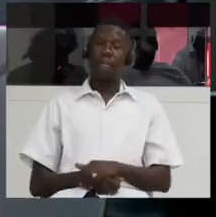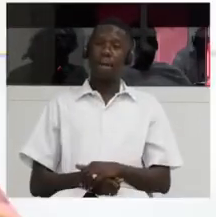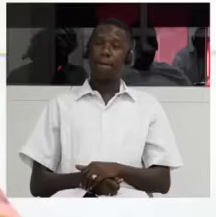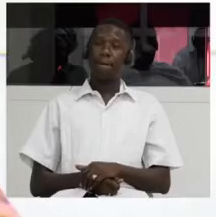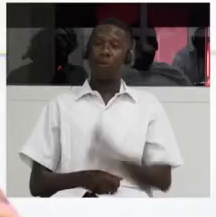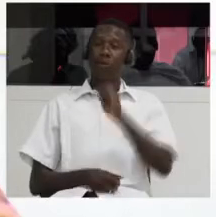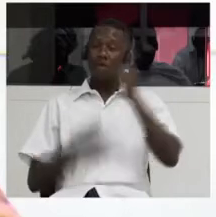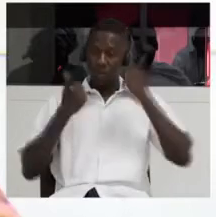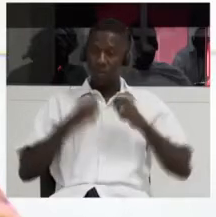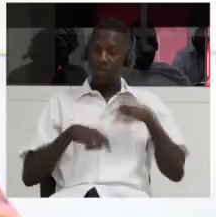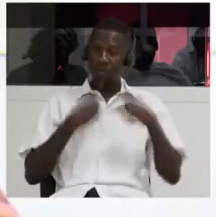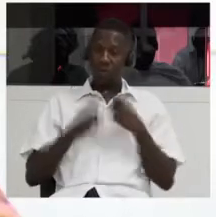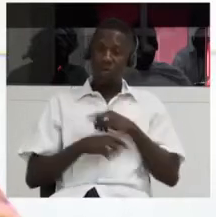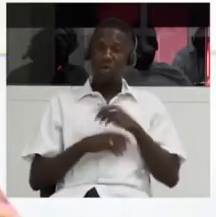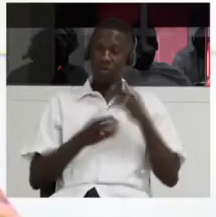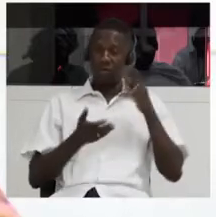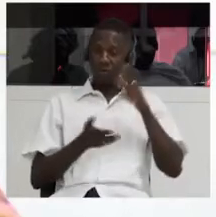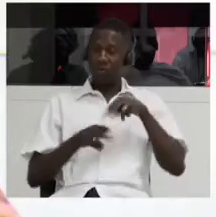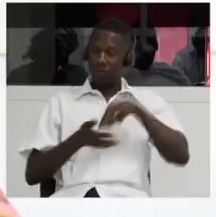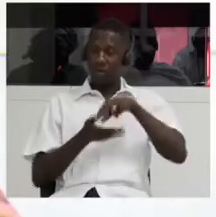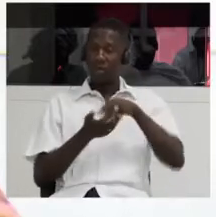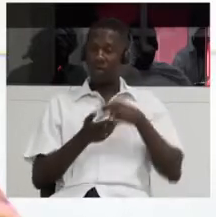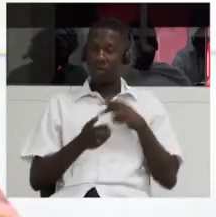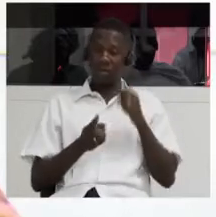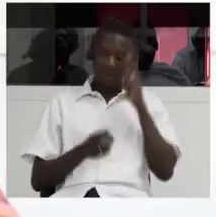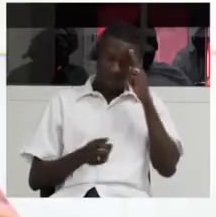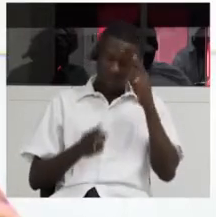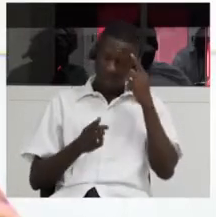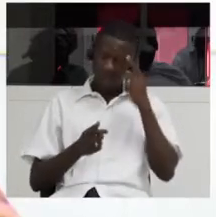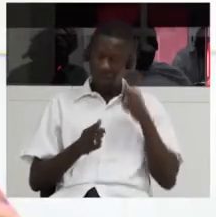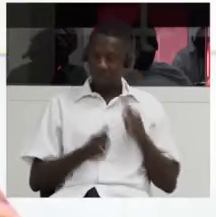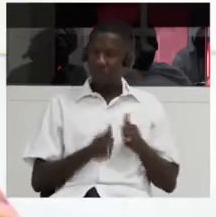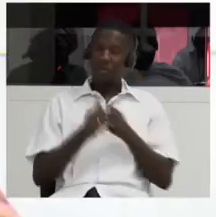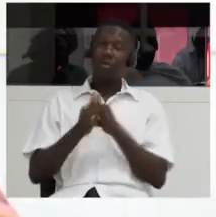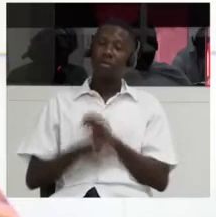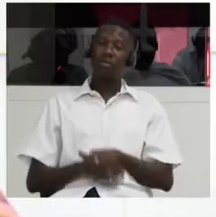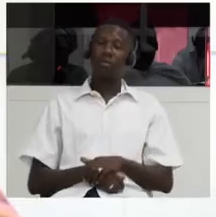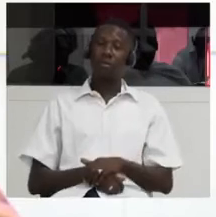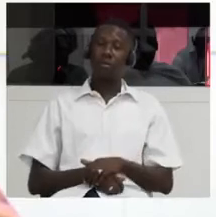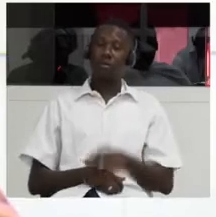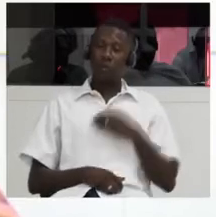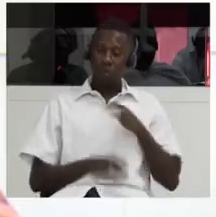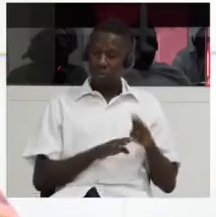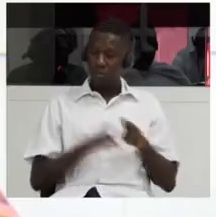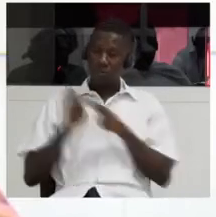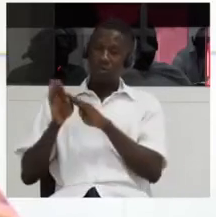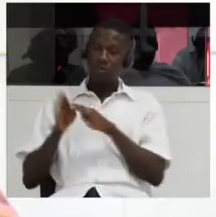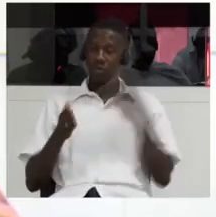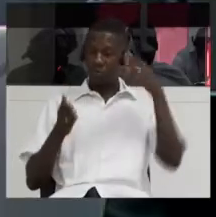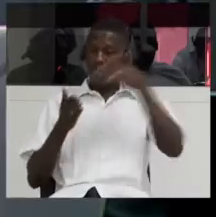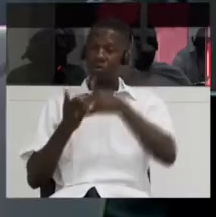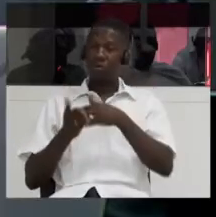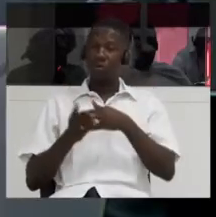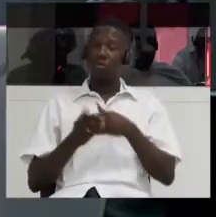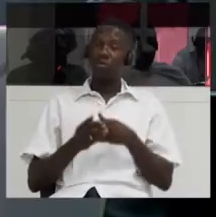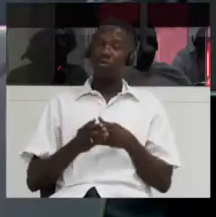What happened? We moved towards Yunum barracks via Banjulunde. And did you at any point